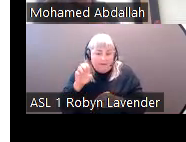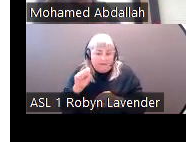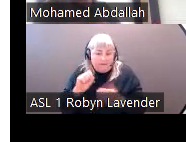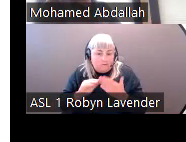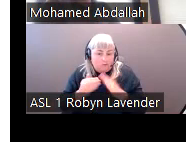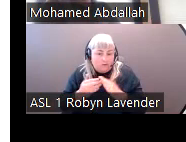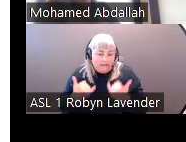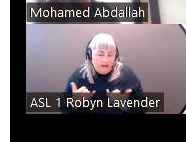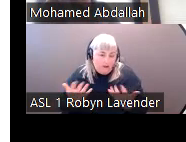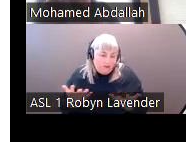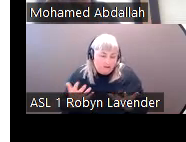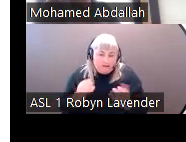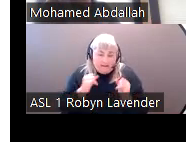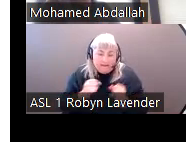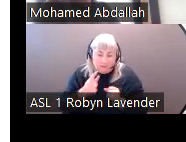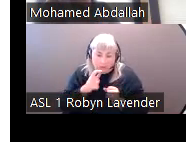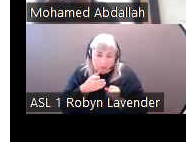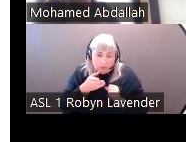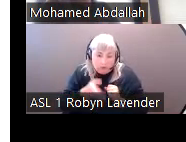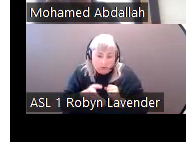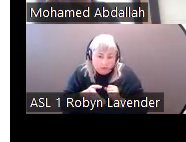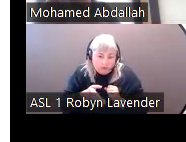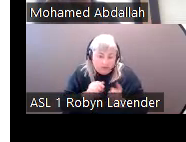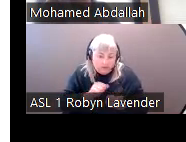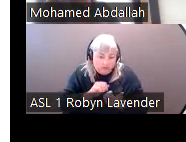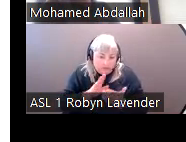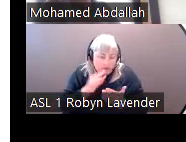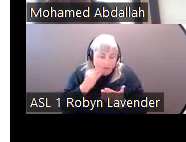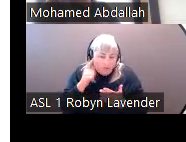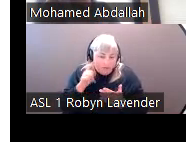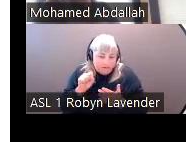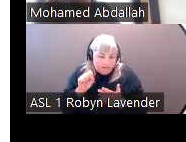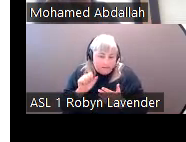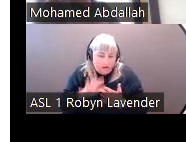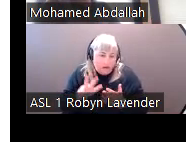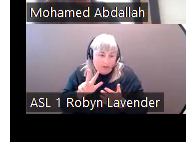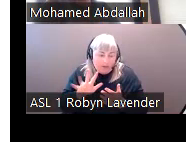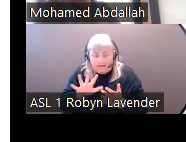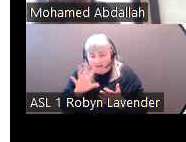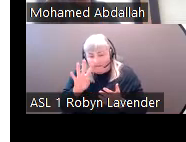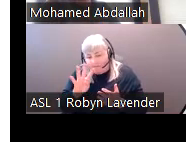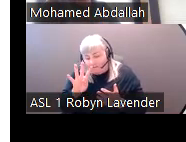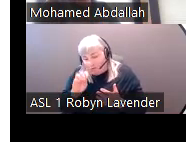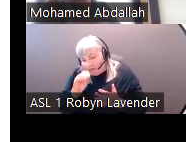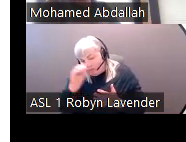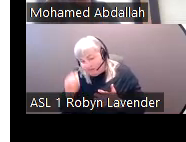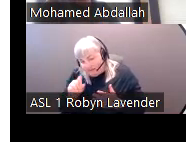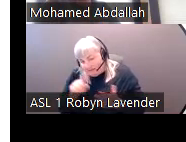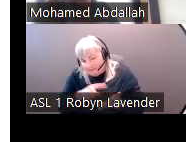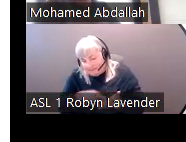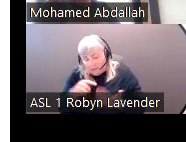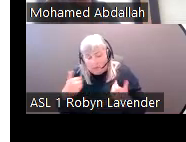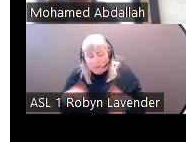or the individuals that are facing homelessness, it's reported to be about 35 to 40% sometimes, which is very